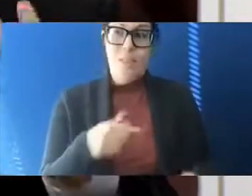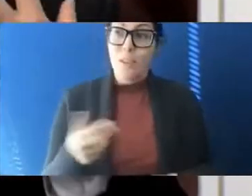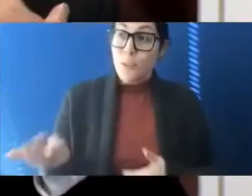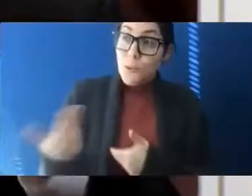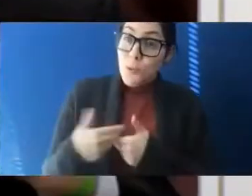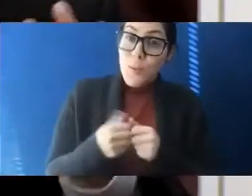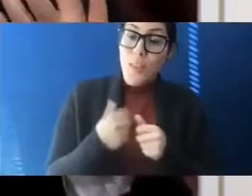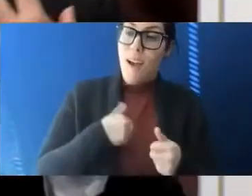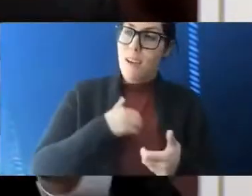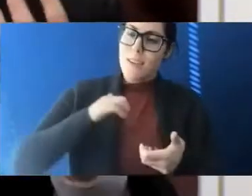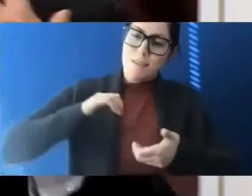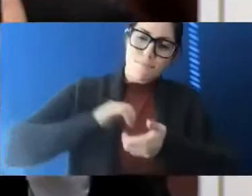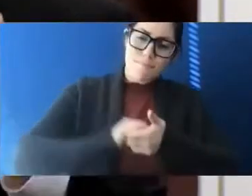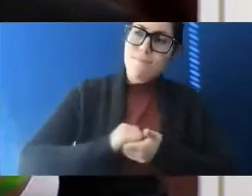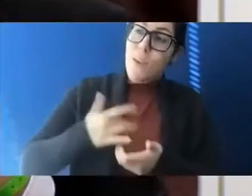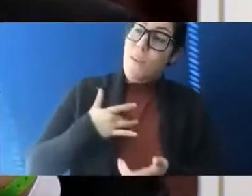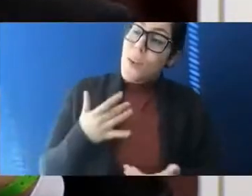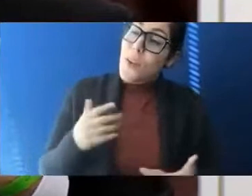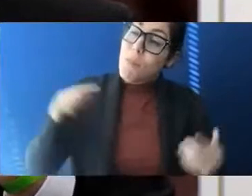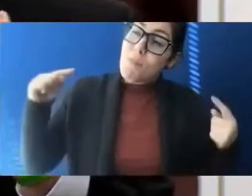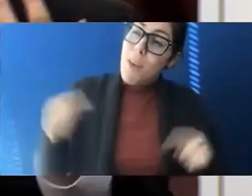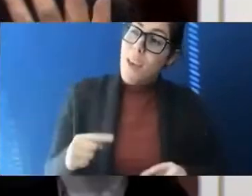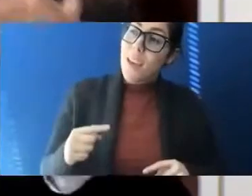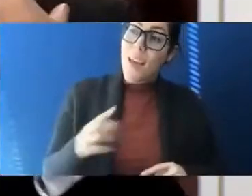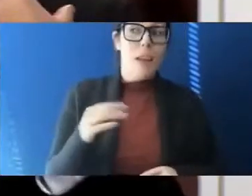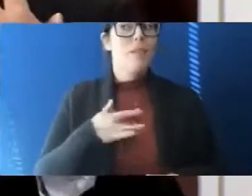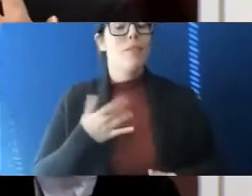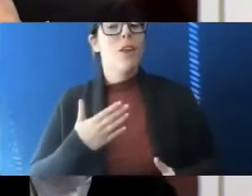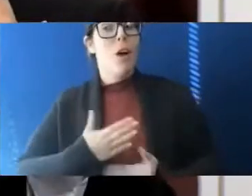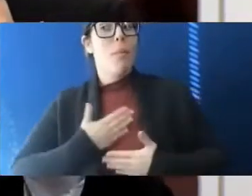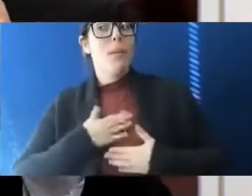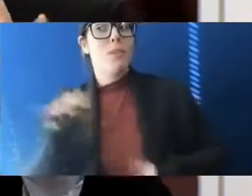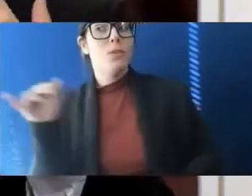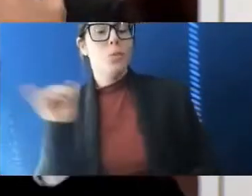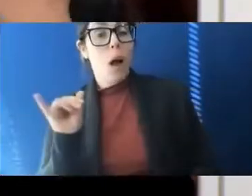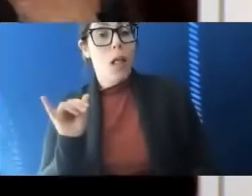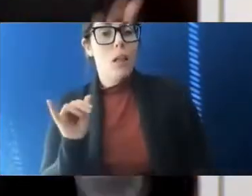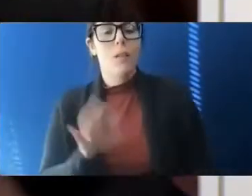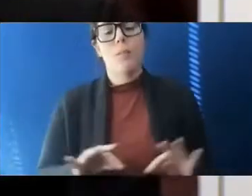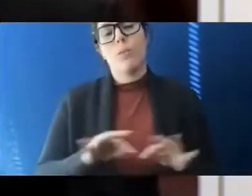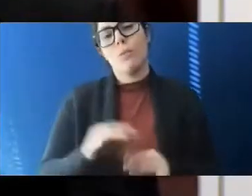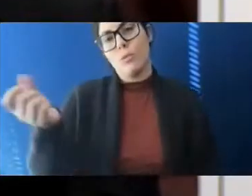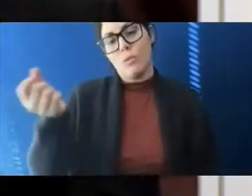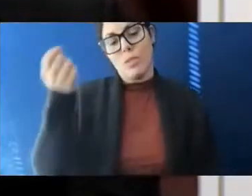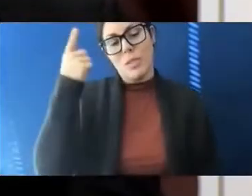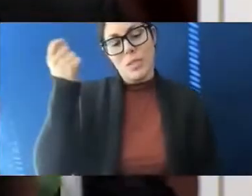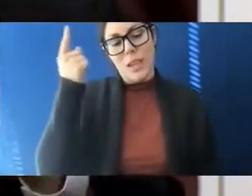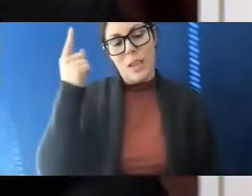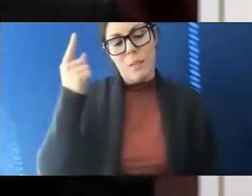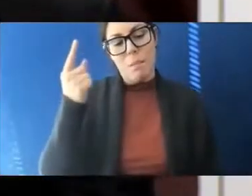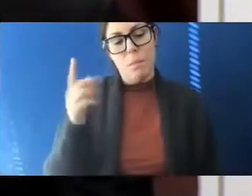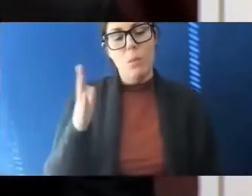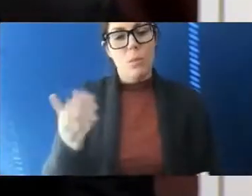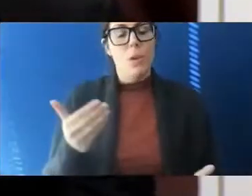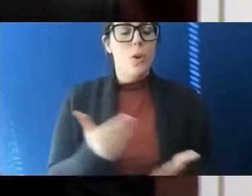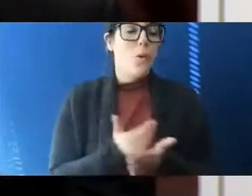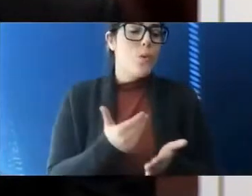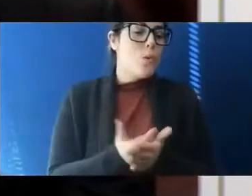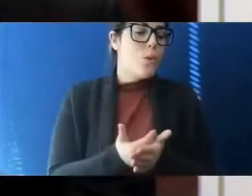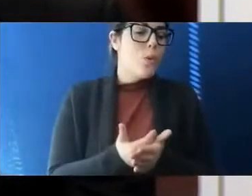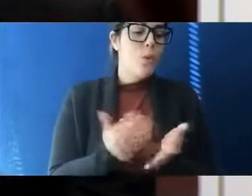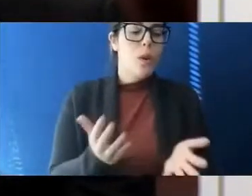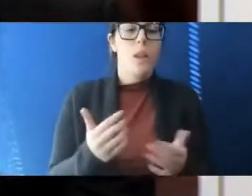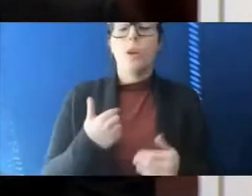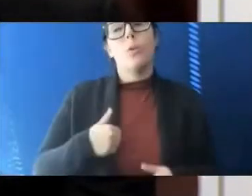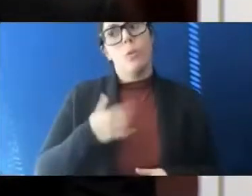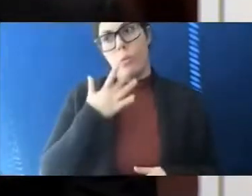us, feel our pain, feel our joy as well. But understand us. There is we were so